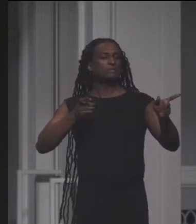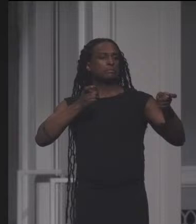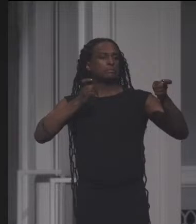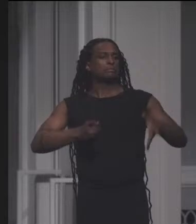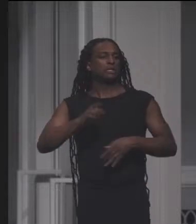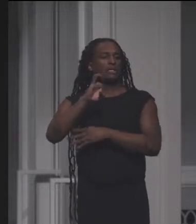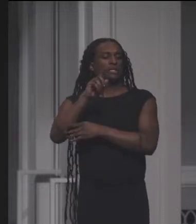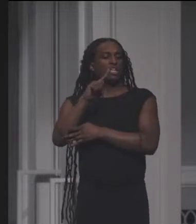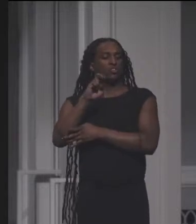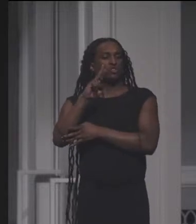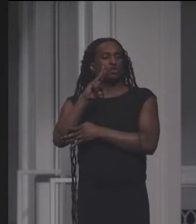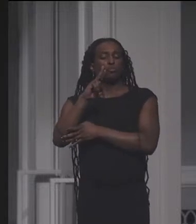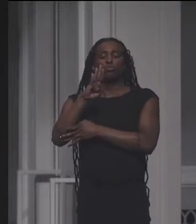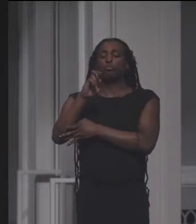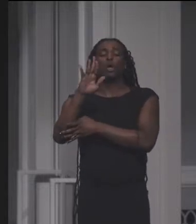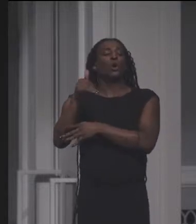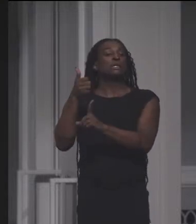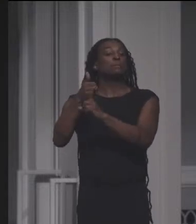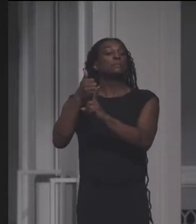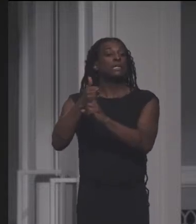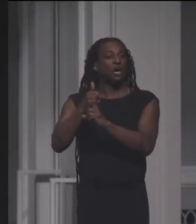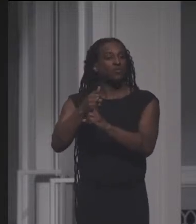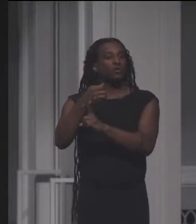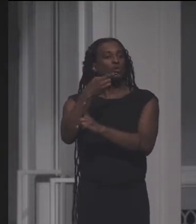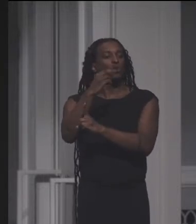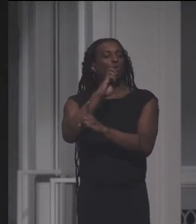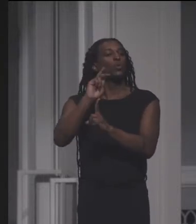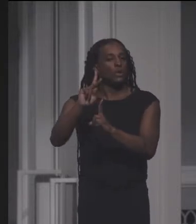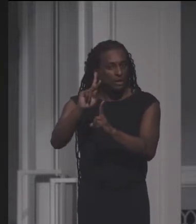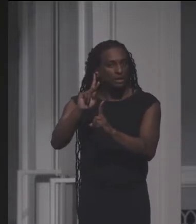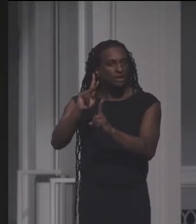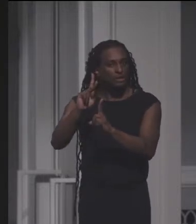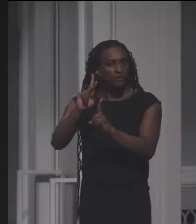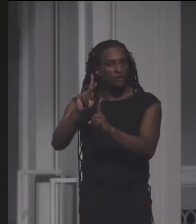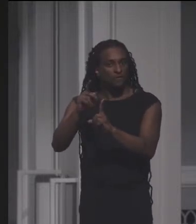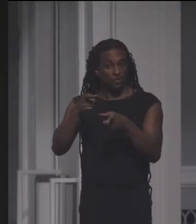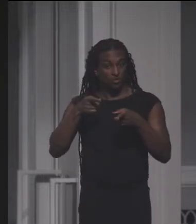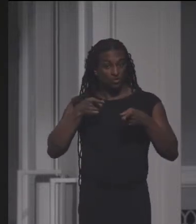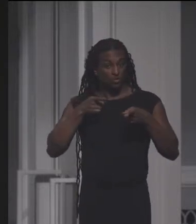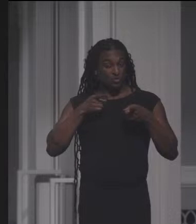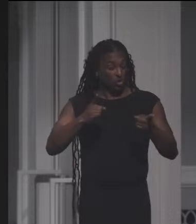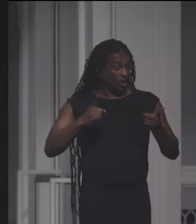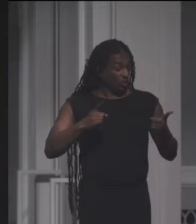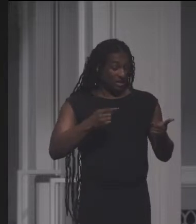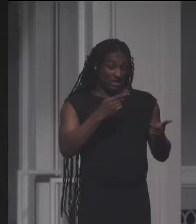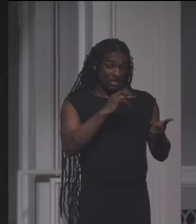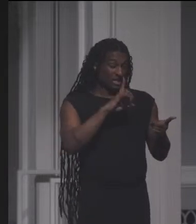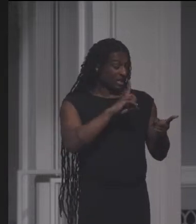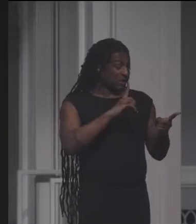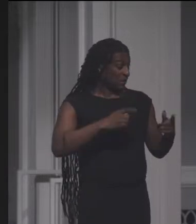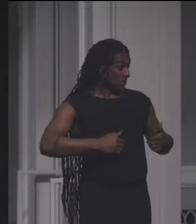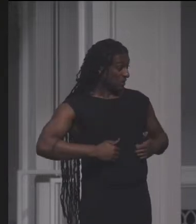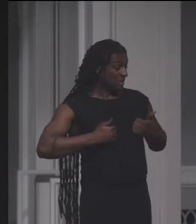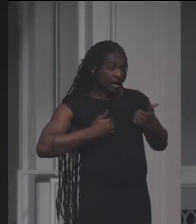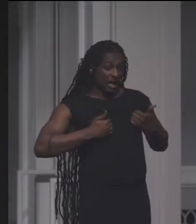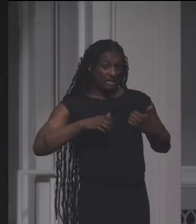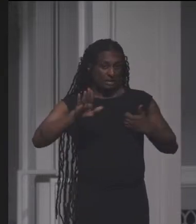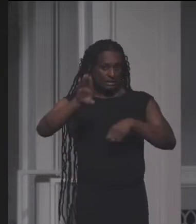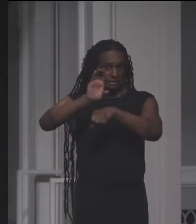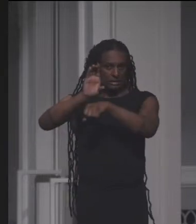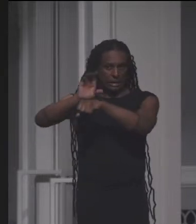and his abbot, so we're talking Hild's lifetime, and the abbot at